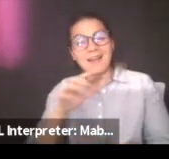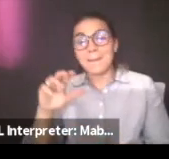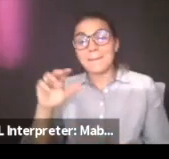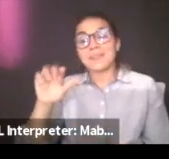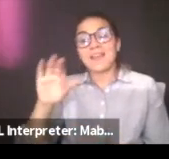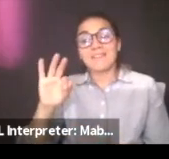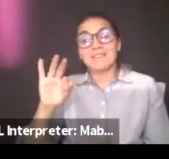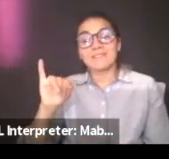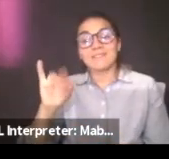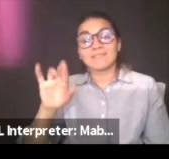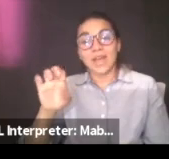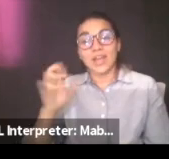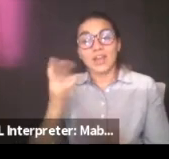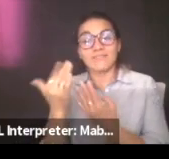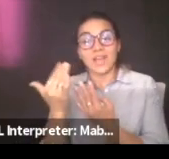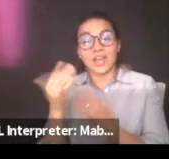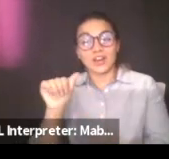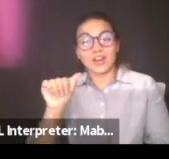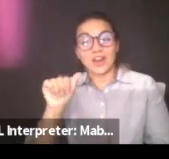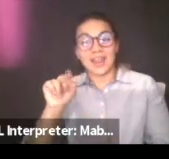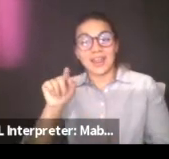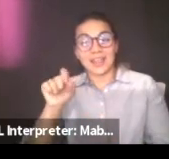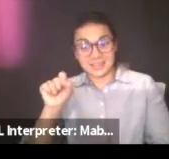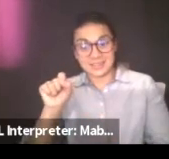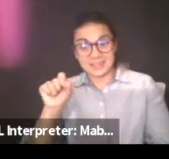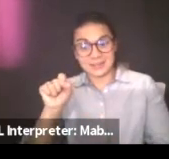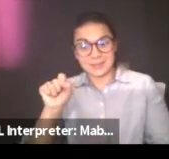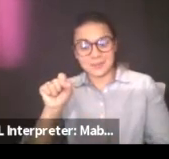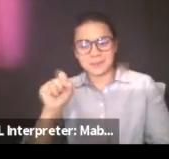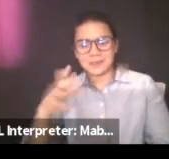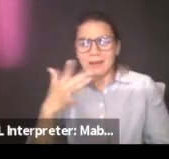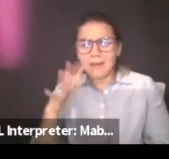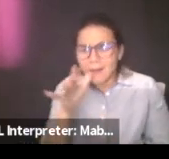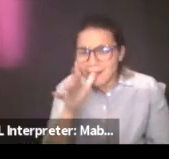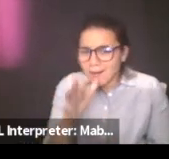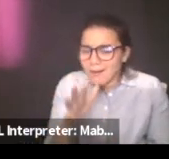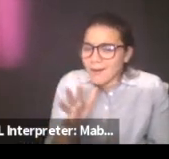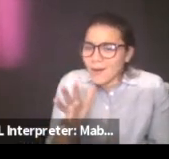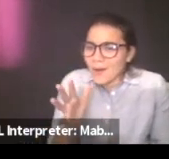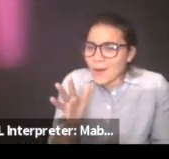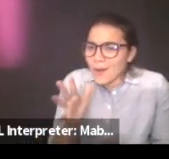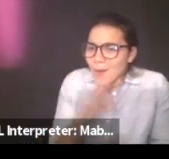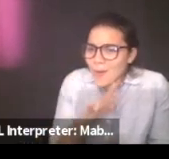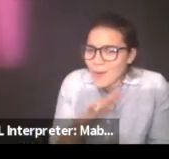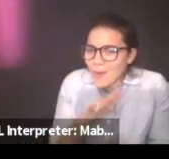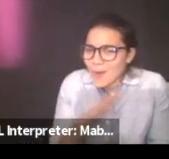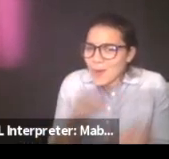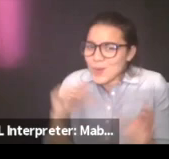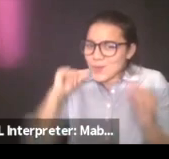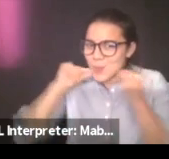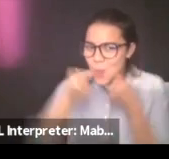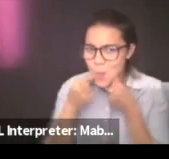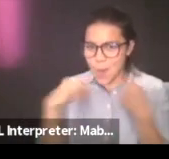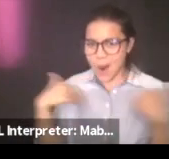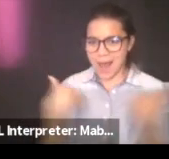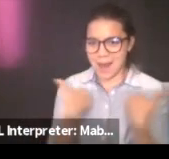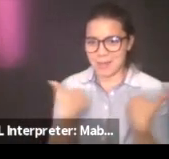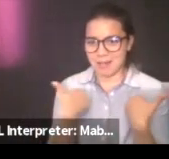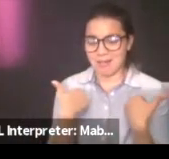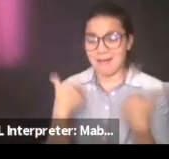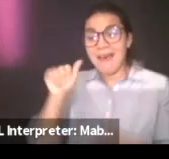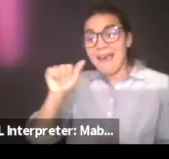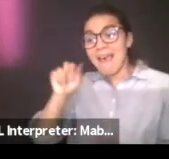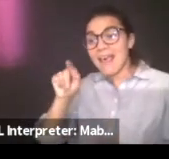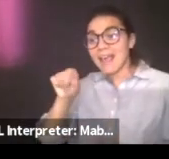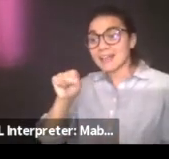protected, semi-solid structures. I'm kind of obsessed with fire ants as long as they're nowhere near me. Yet when a barrier falls in their